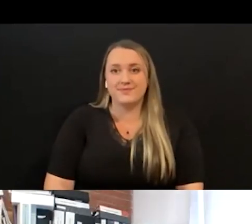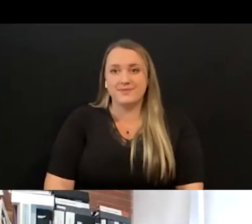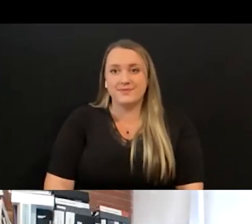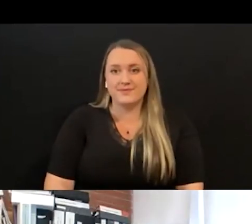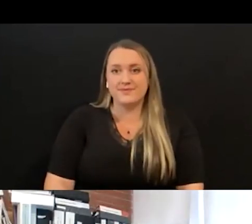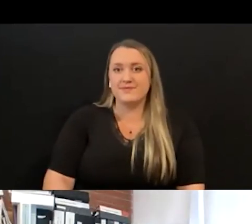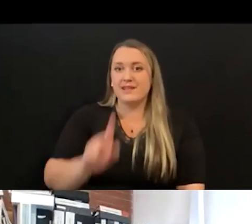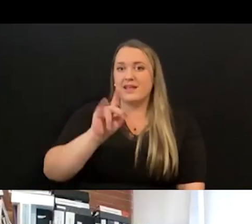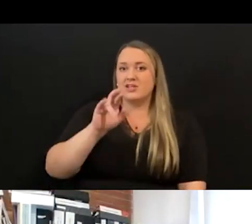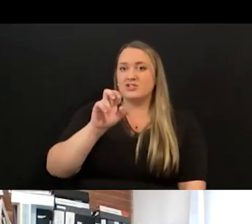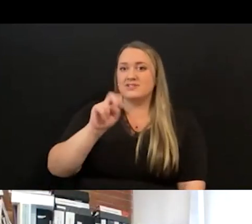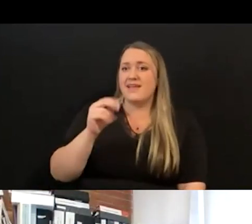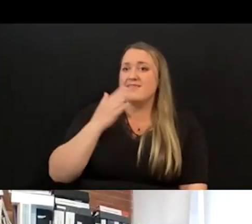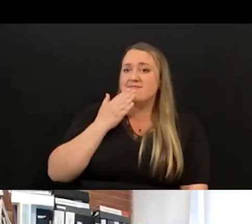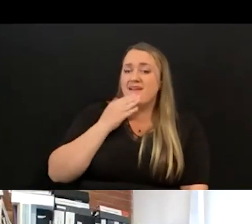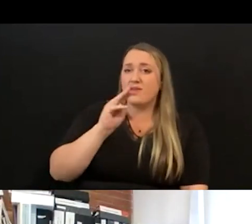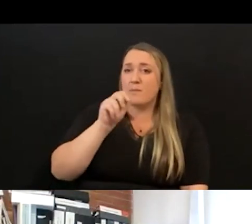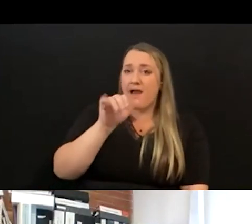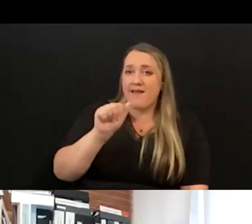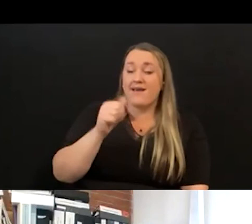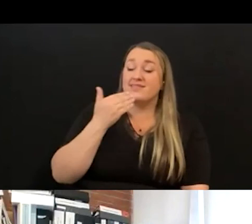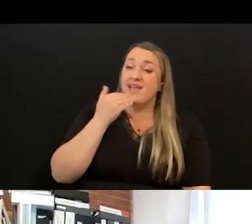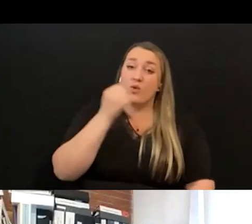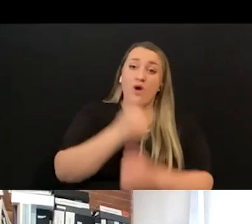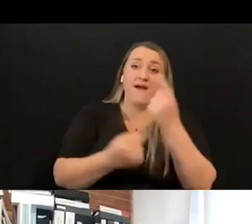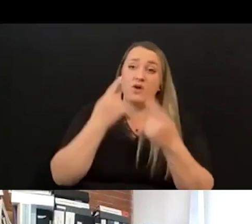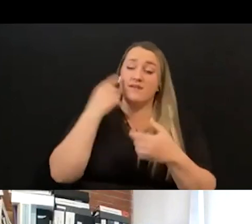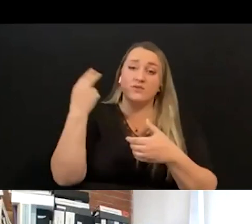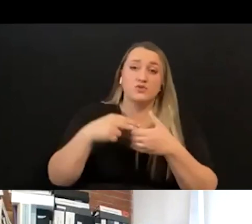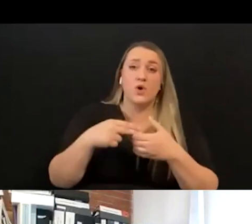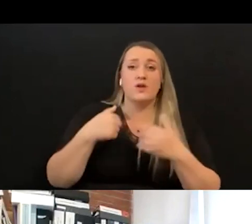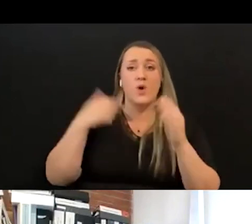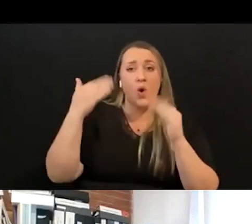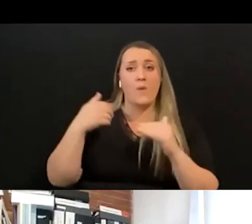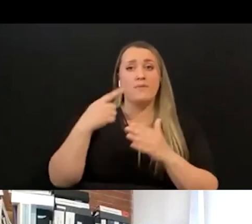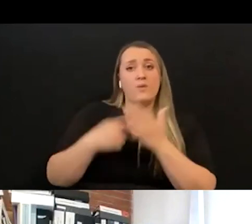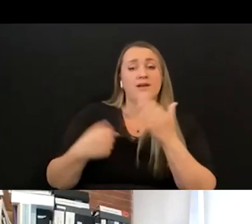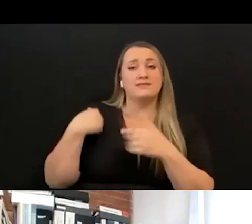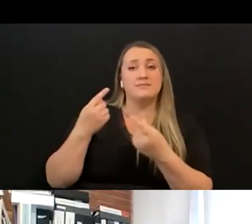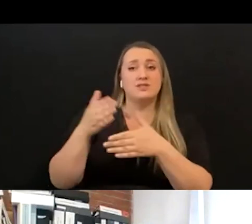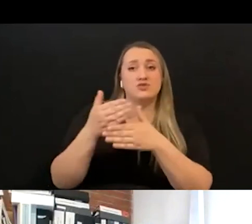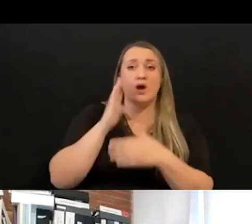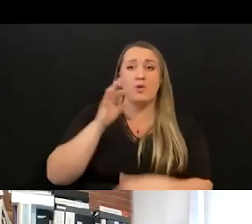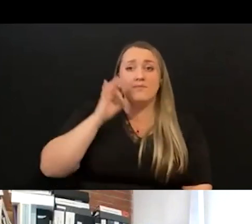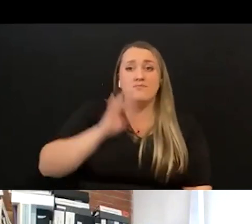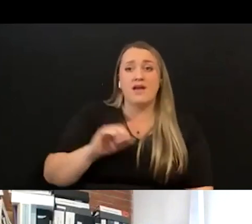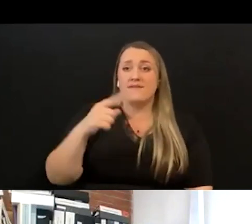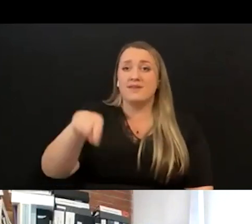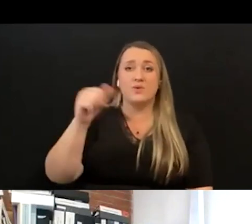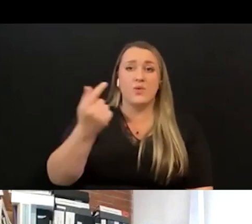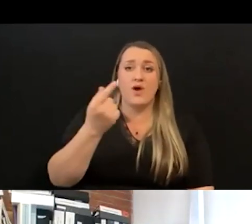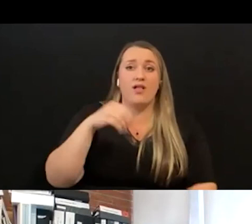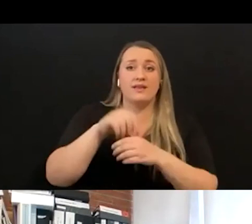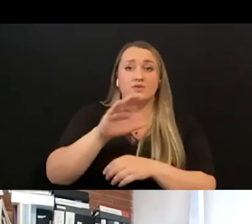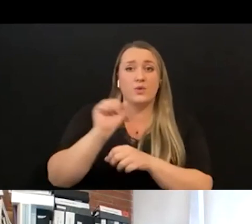Thanks, Maia. And thanks everyone for joining us today. We hope that what's been shared in this session will be useful for all of you in your work. And